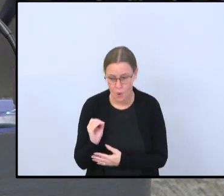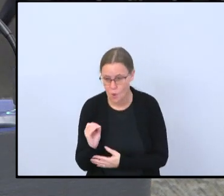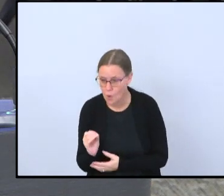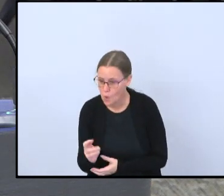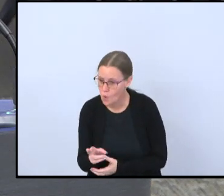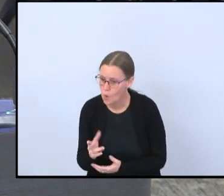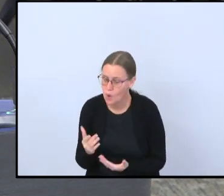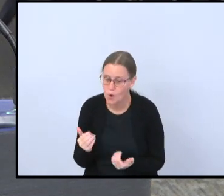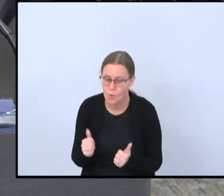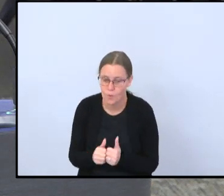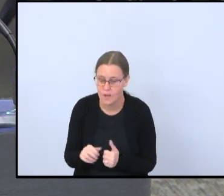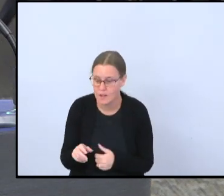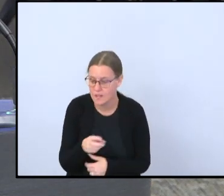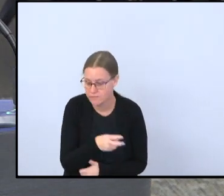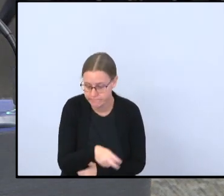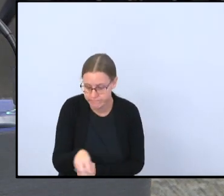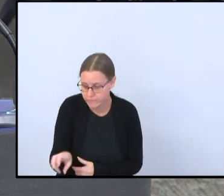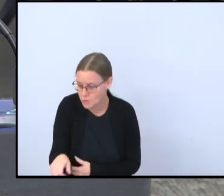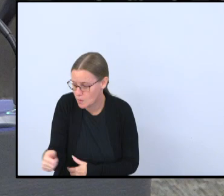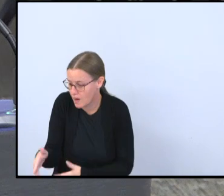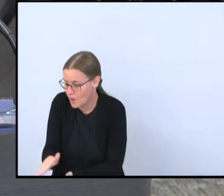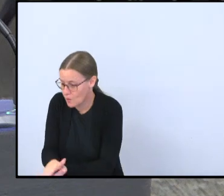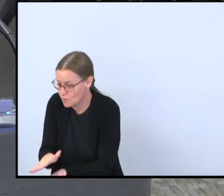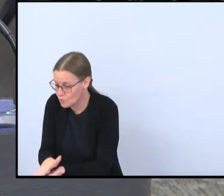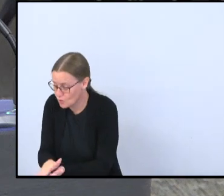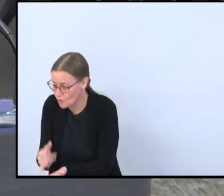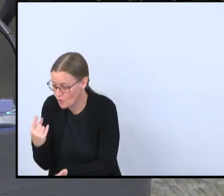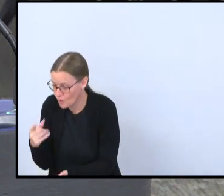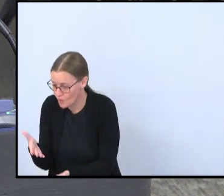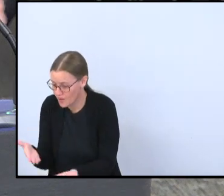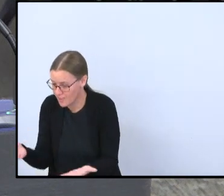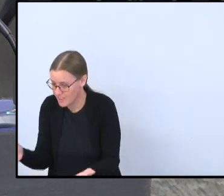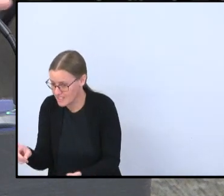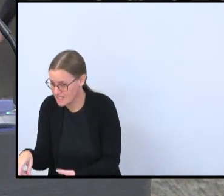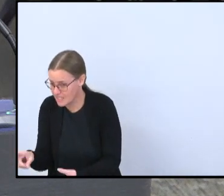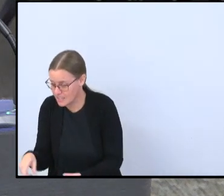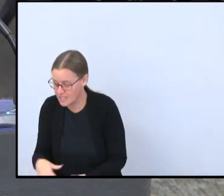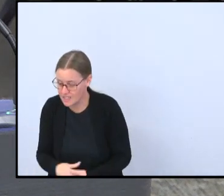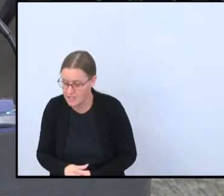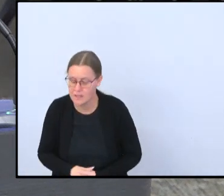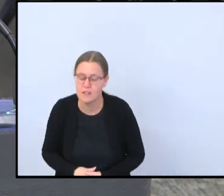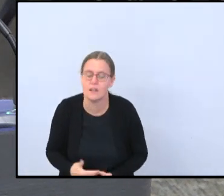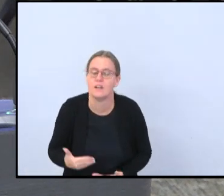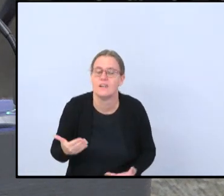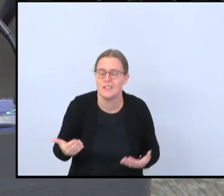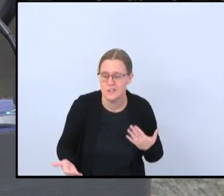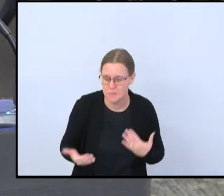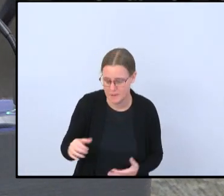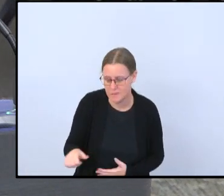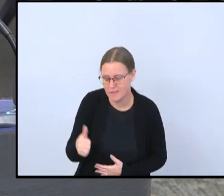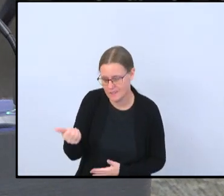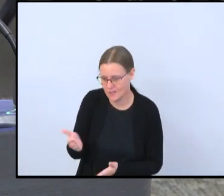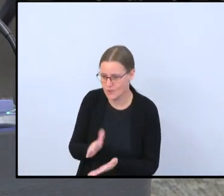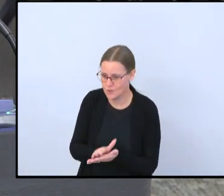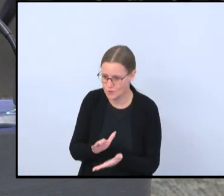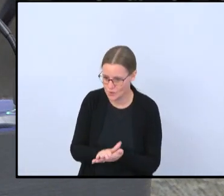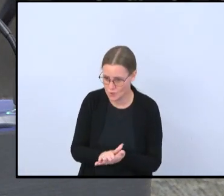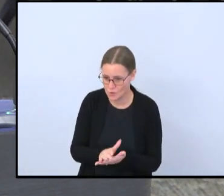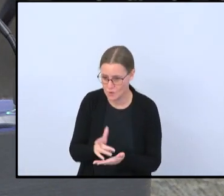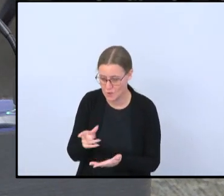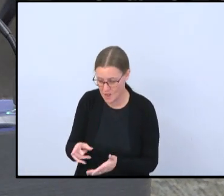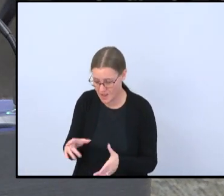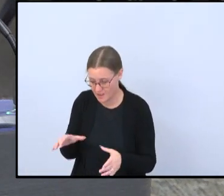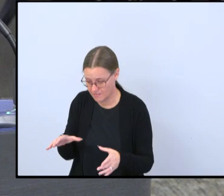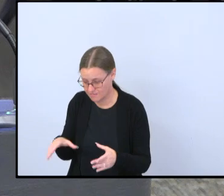film We installation? may have to find another school that we can add in and do some work there. We don't know